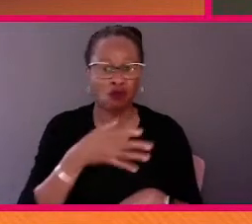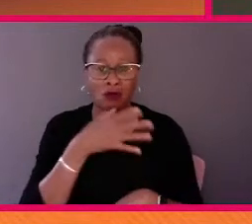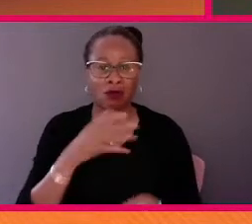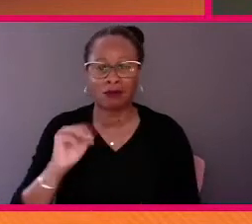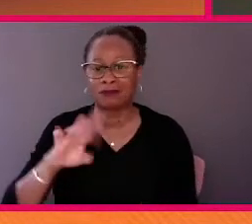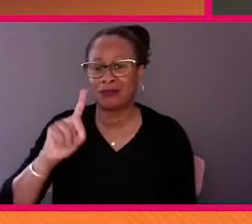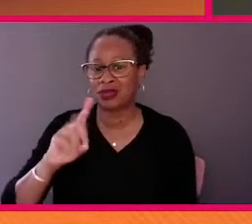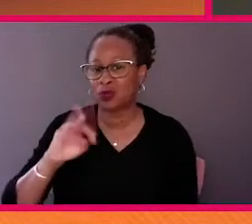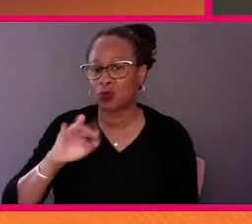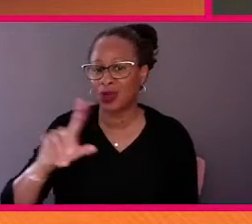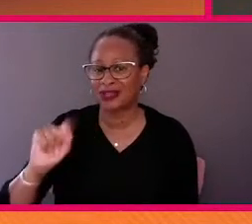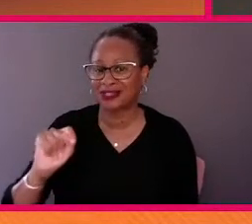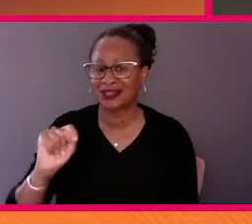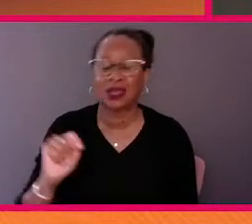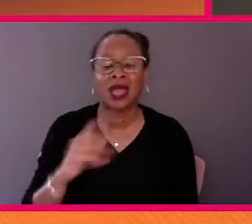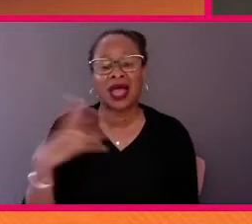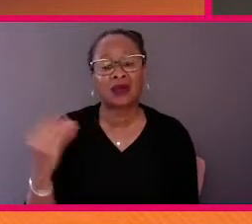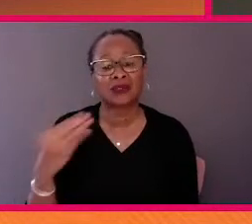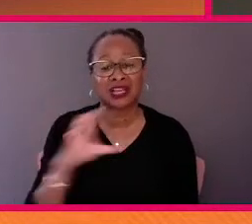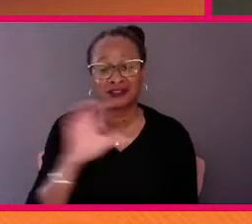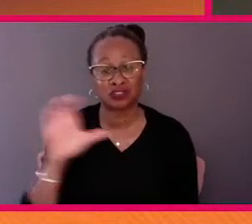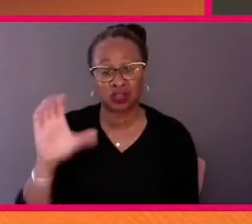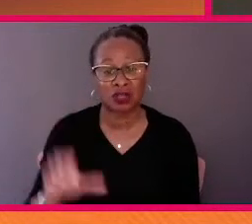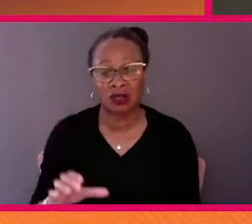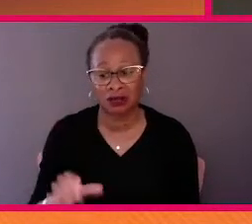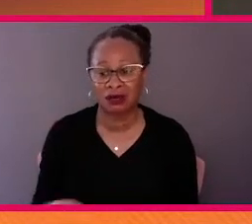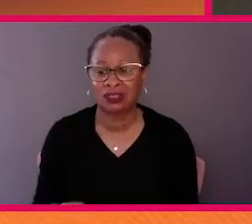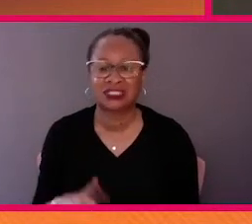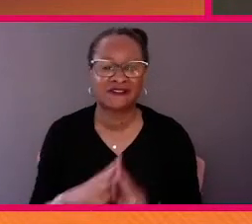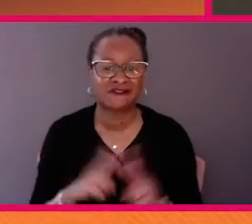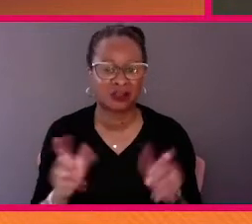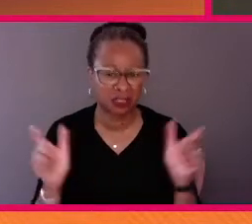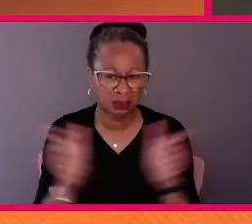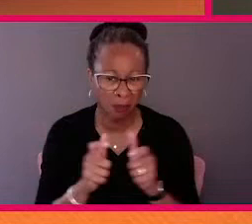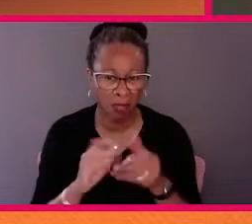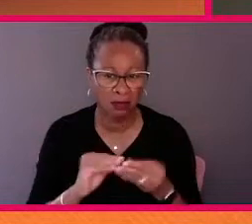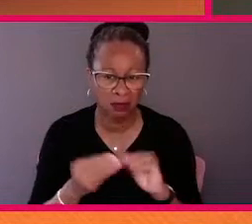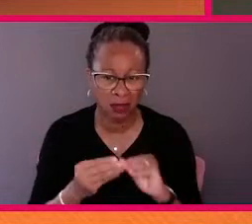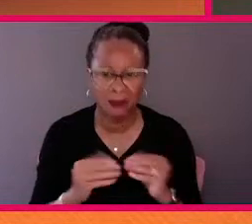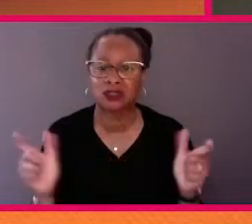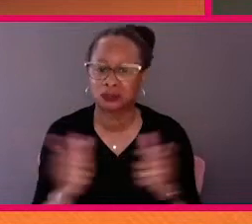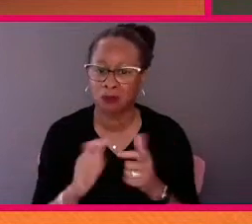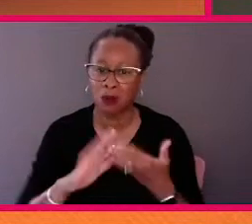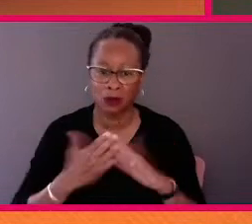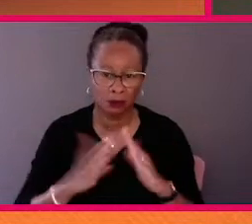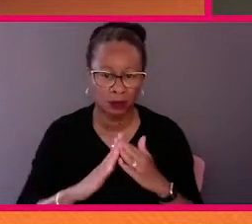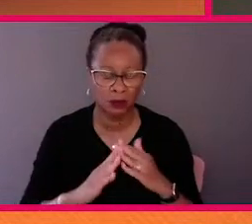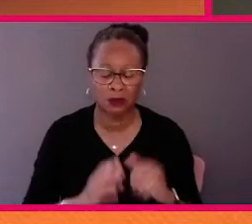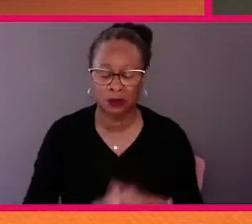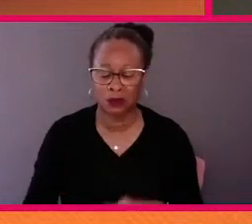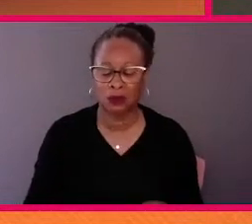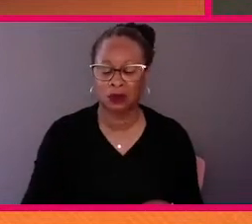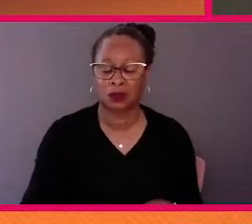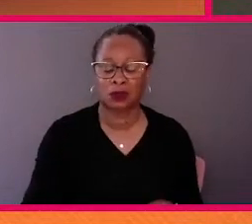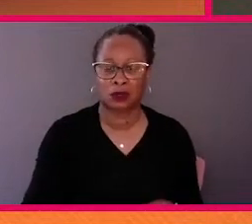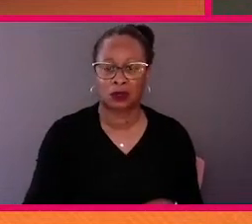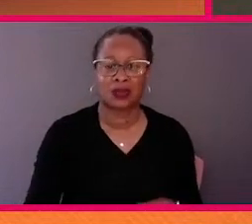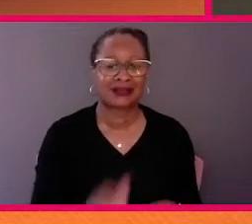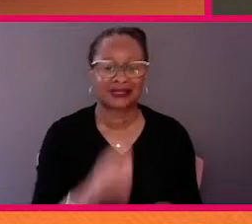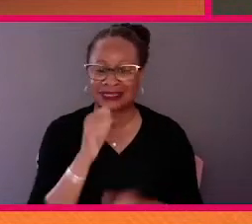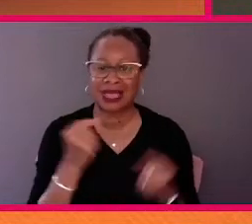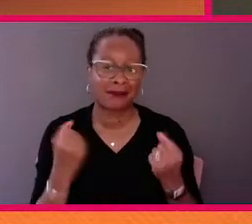of Chicago. It is a very small community that there's not many